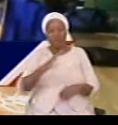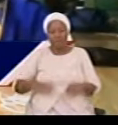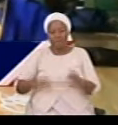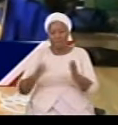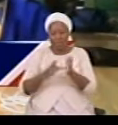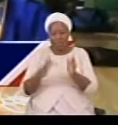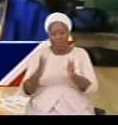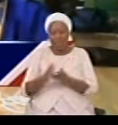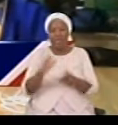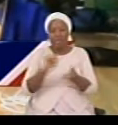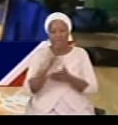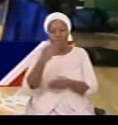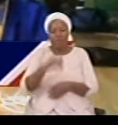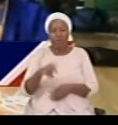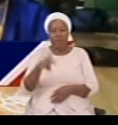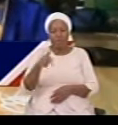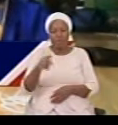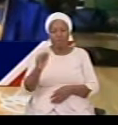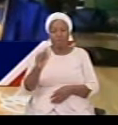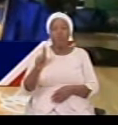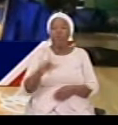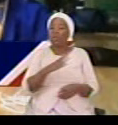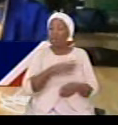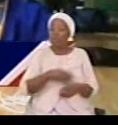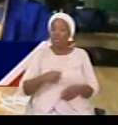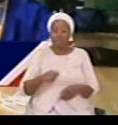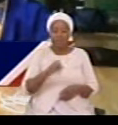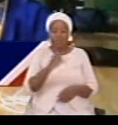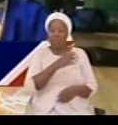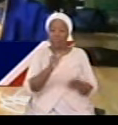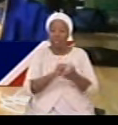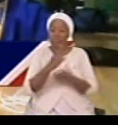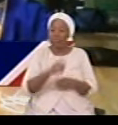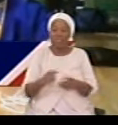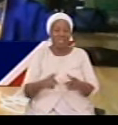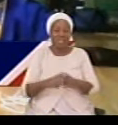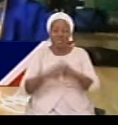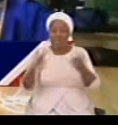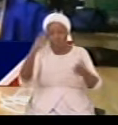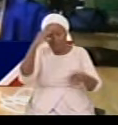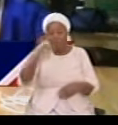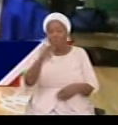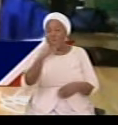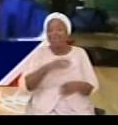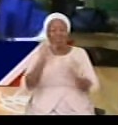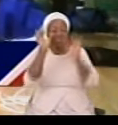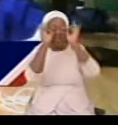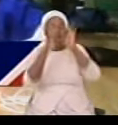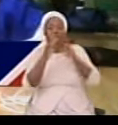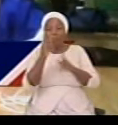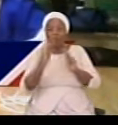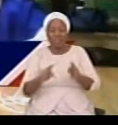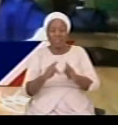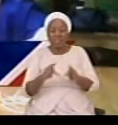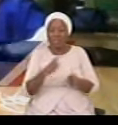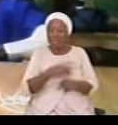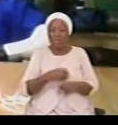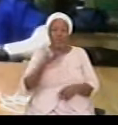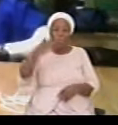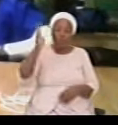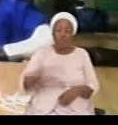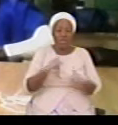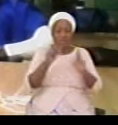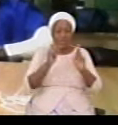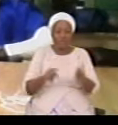Paul. It was Saul, an injurious person, a terrible person, a wicked person. He will